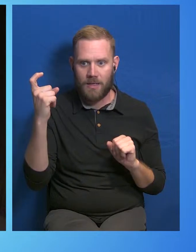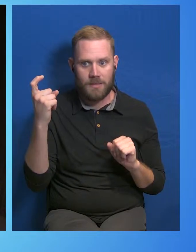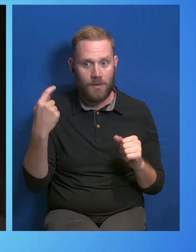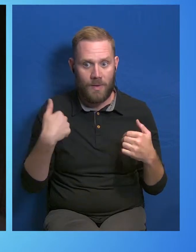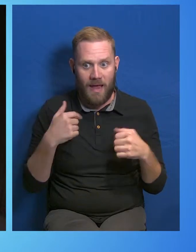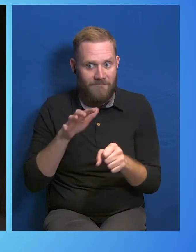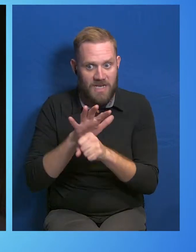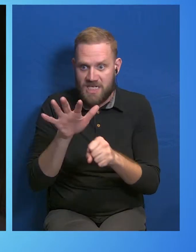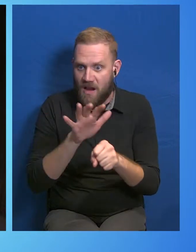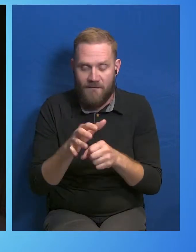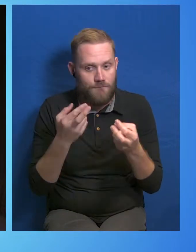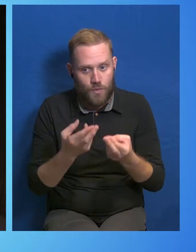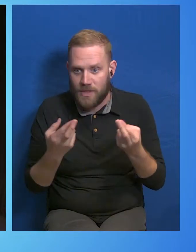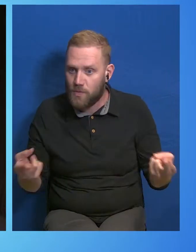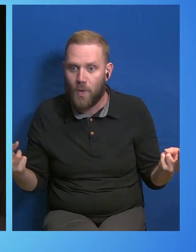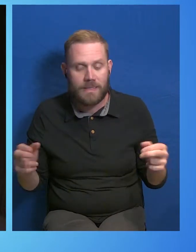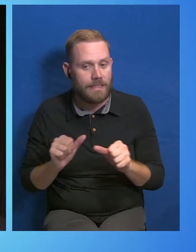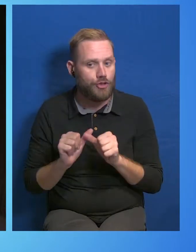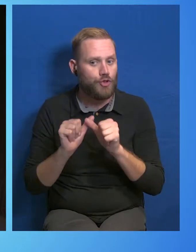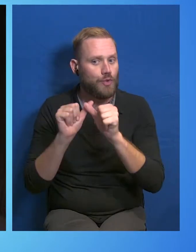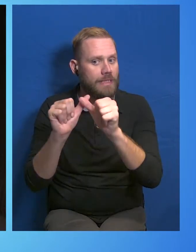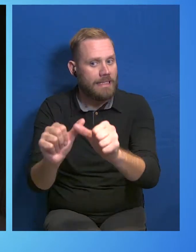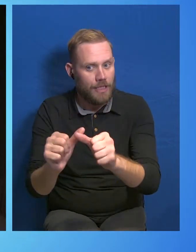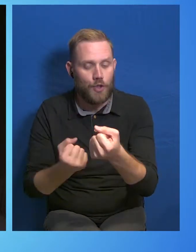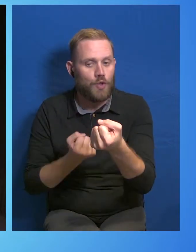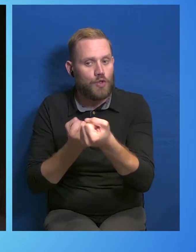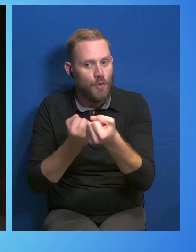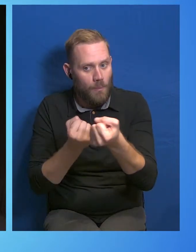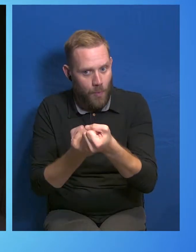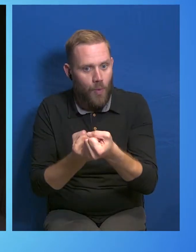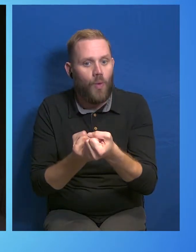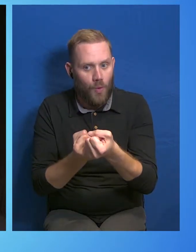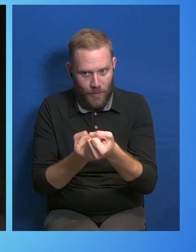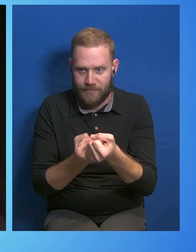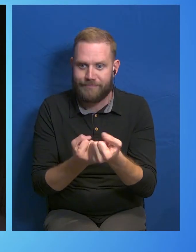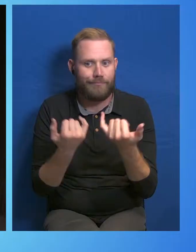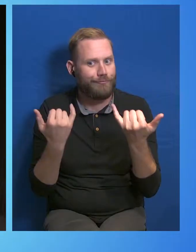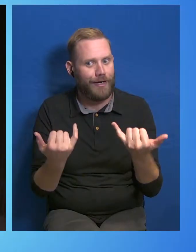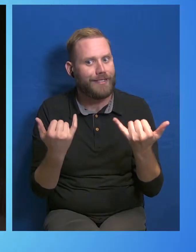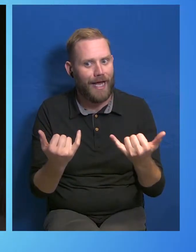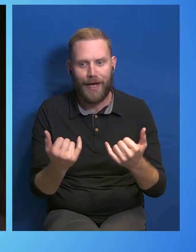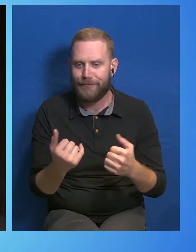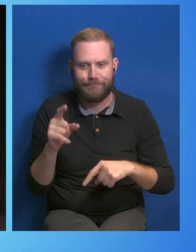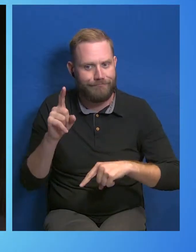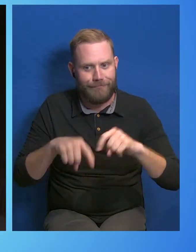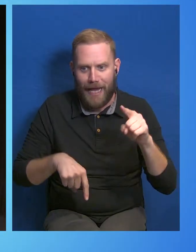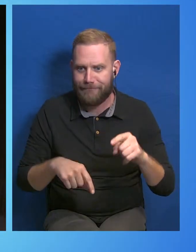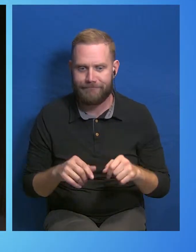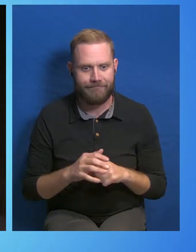have the resources to continue to support them as they are.